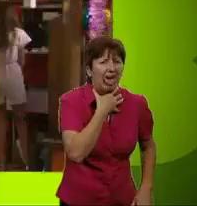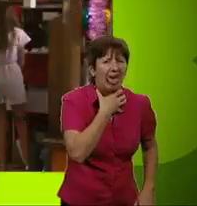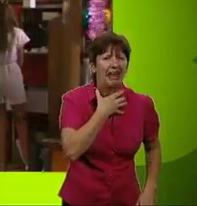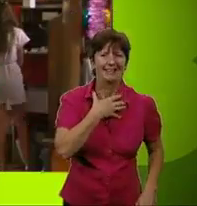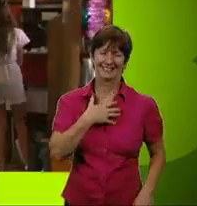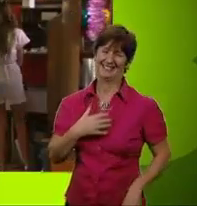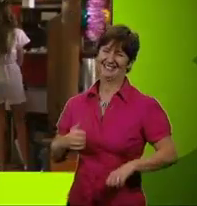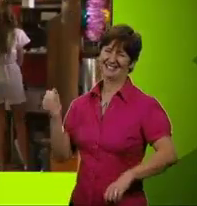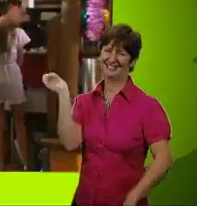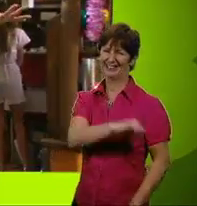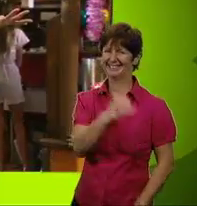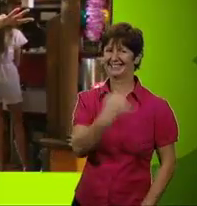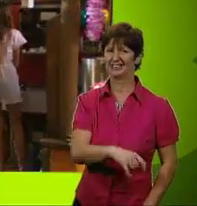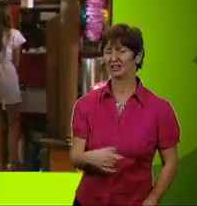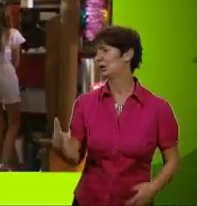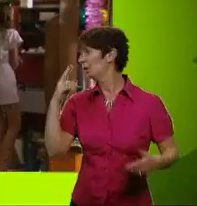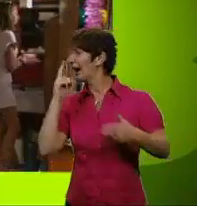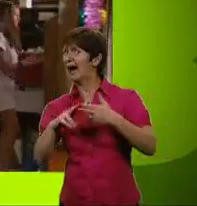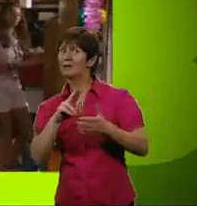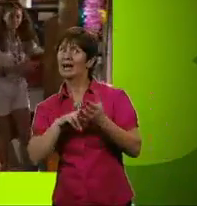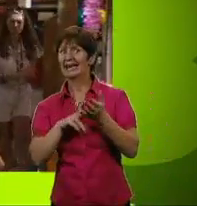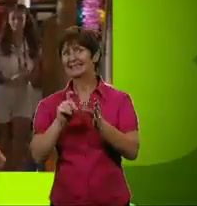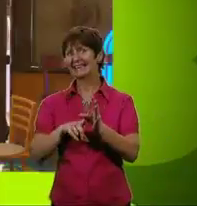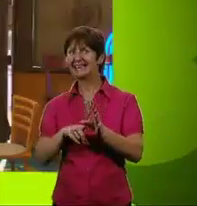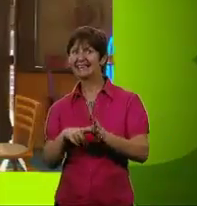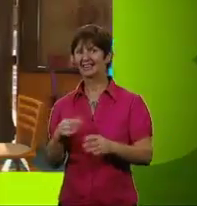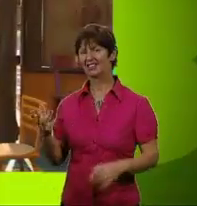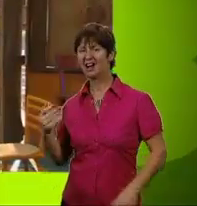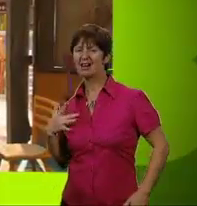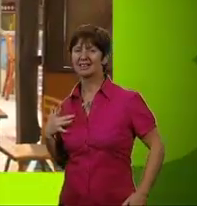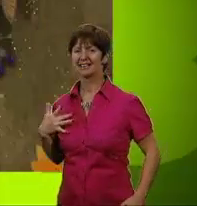right. Who cares about Nancy? You got me now. She didn't mean it like that.